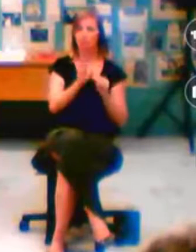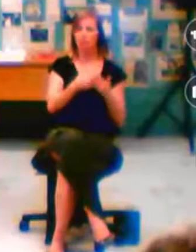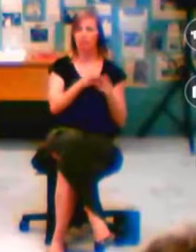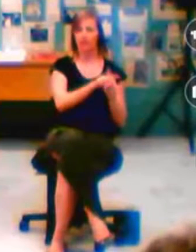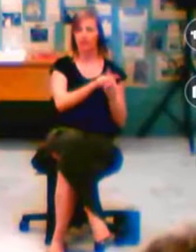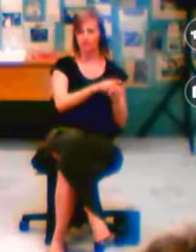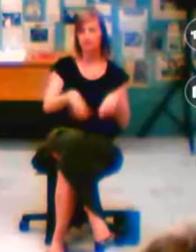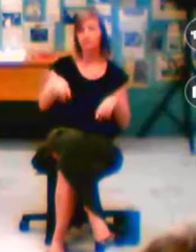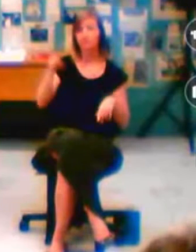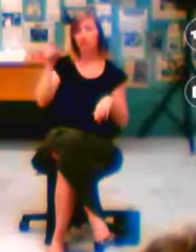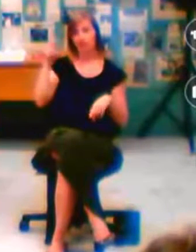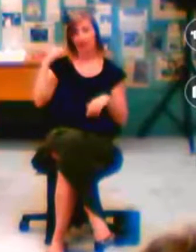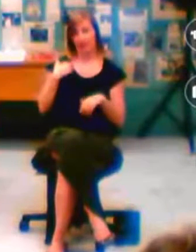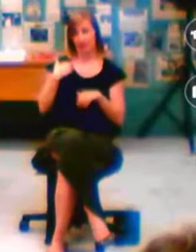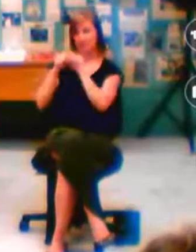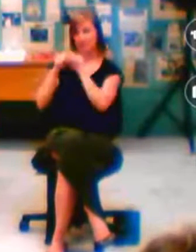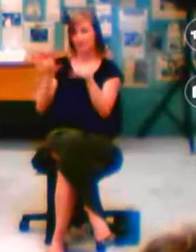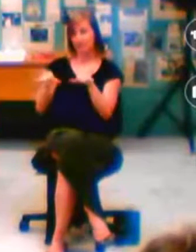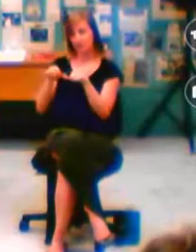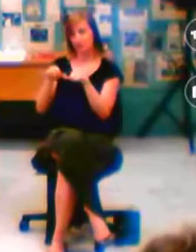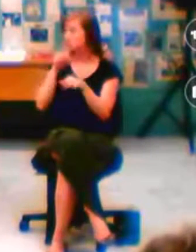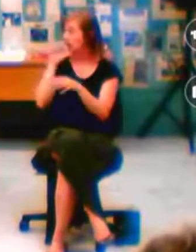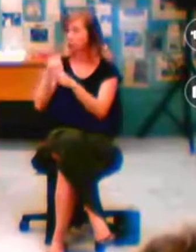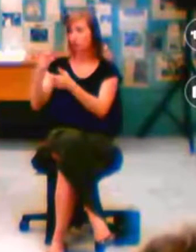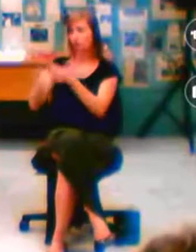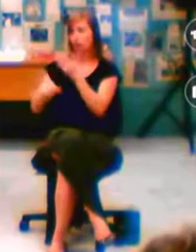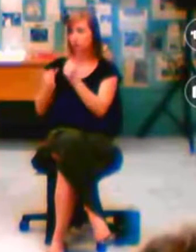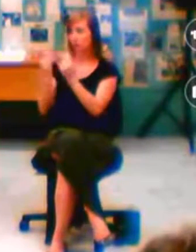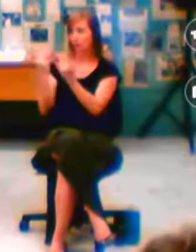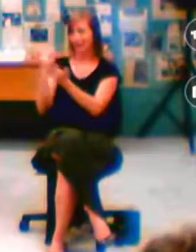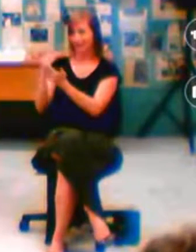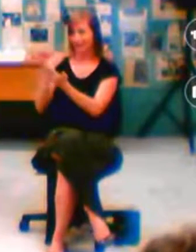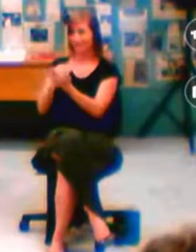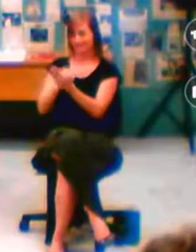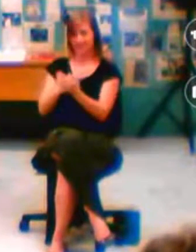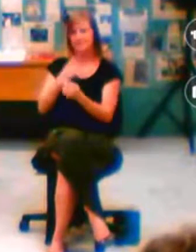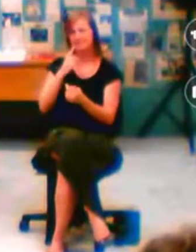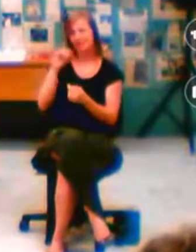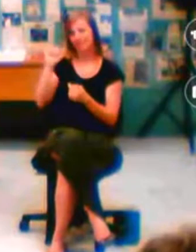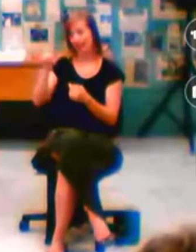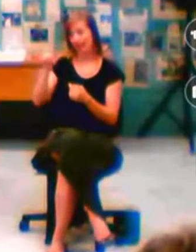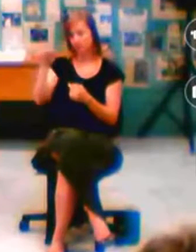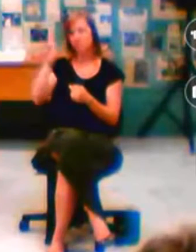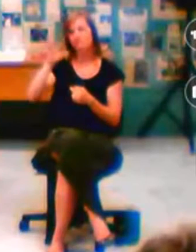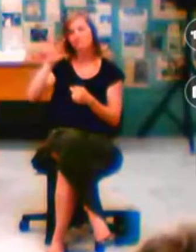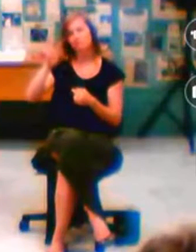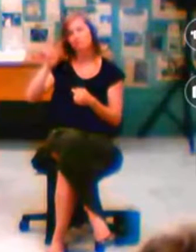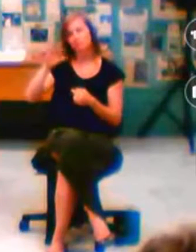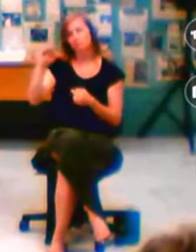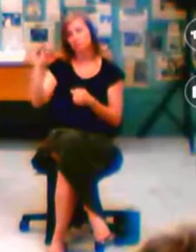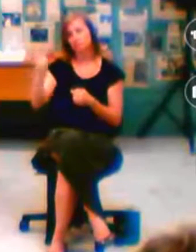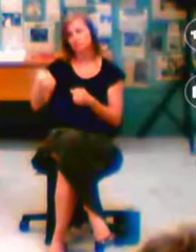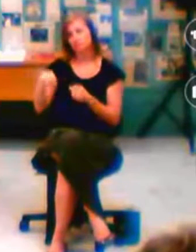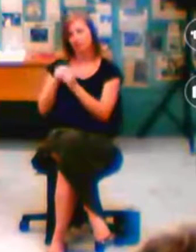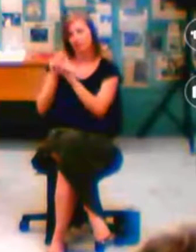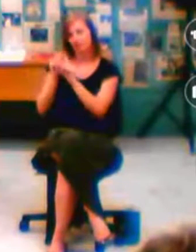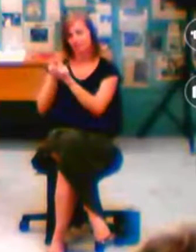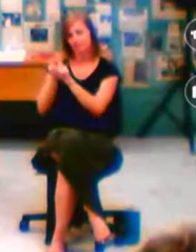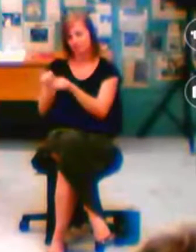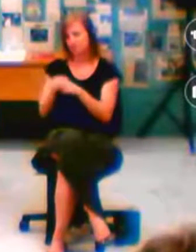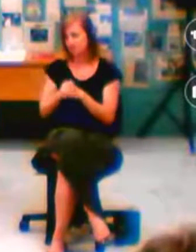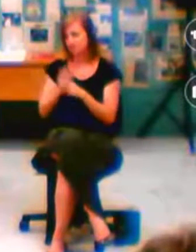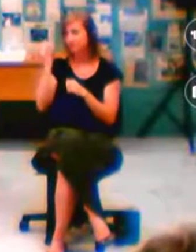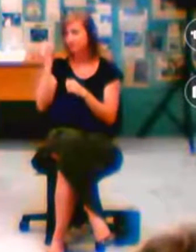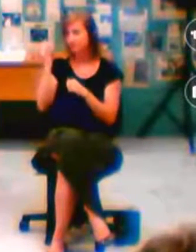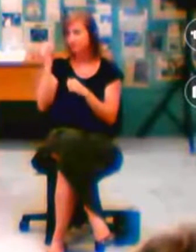private insurance system, when you include all the overheads, is about 8% of claims. She found that the Canadian